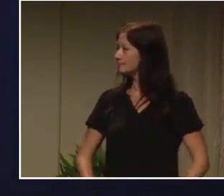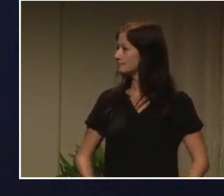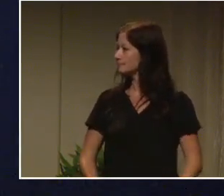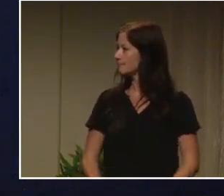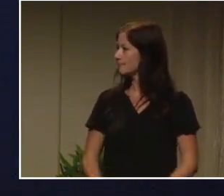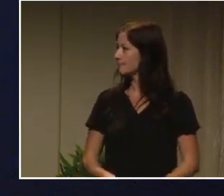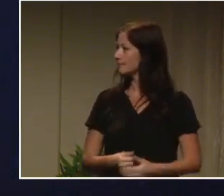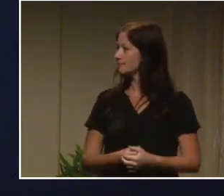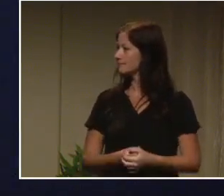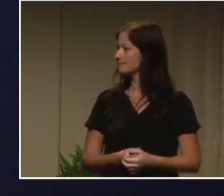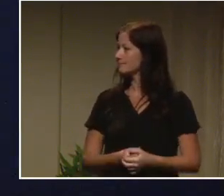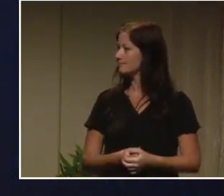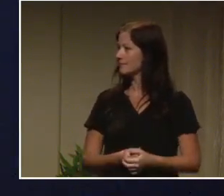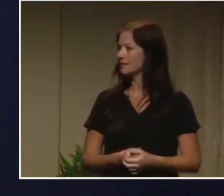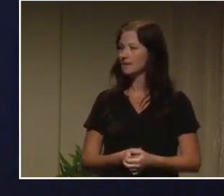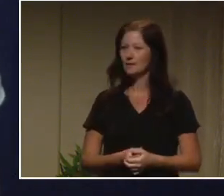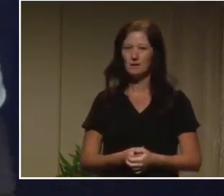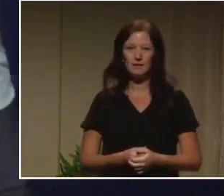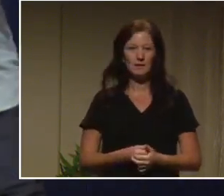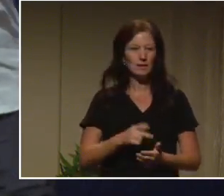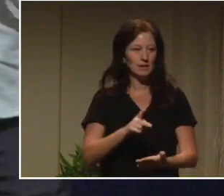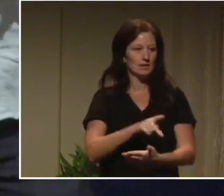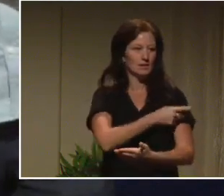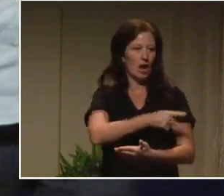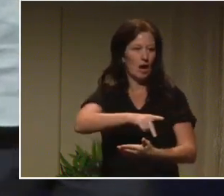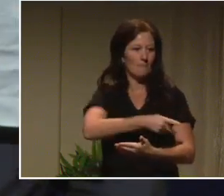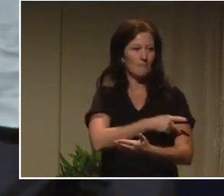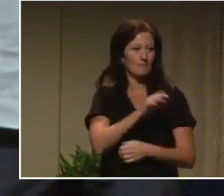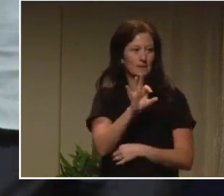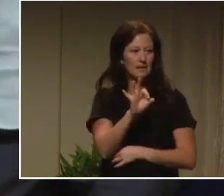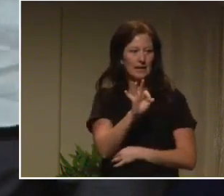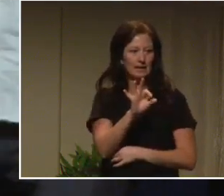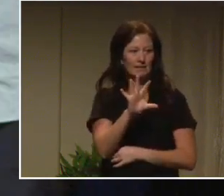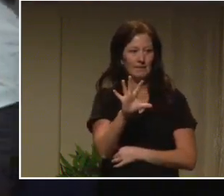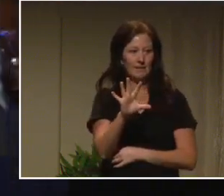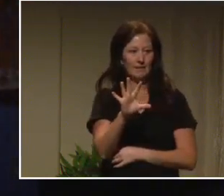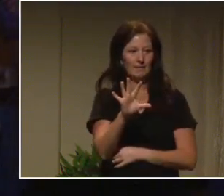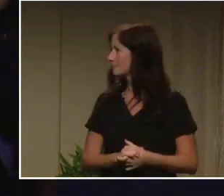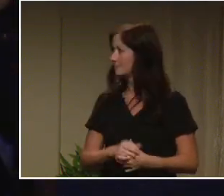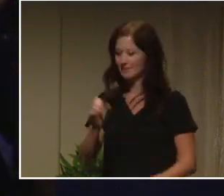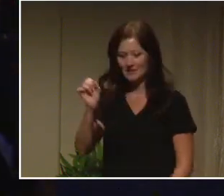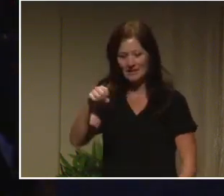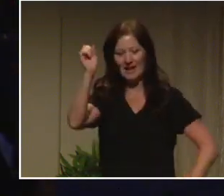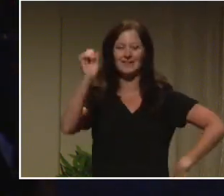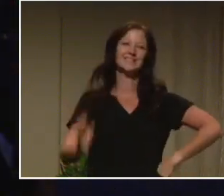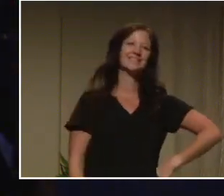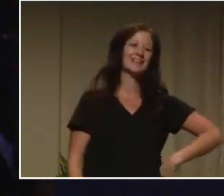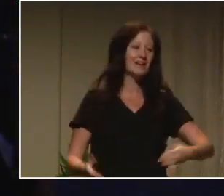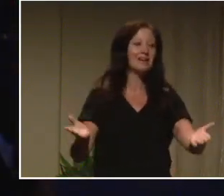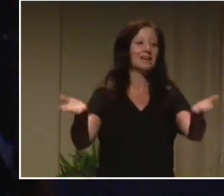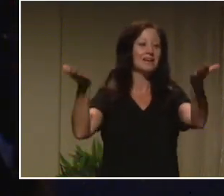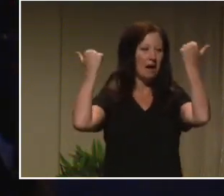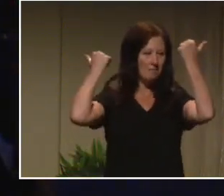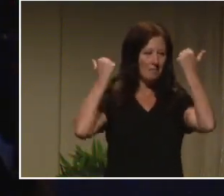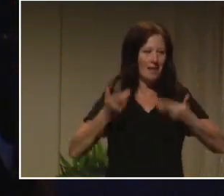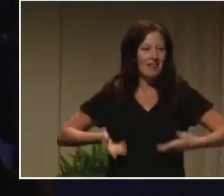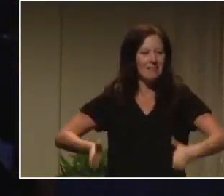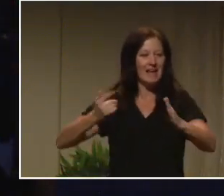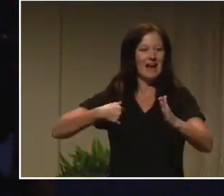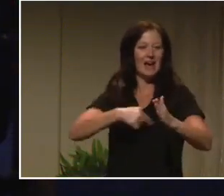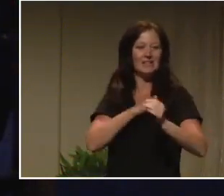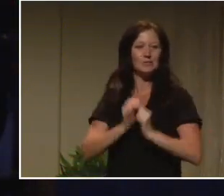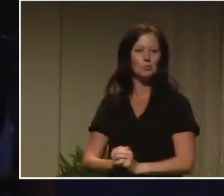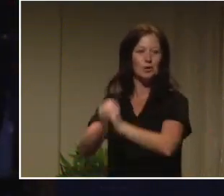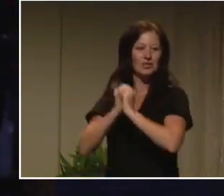I love that verse in Psalm 95 that says, "Come, let us worship and bow